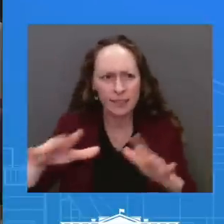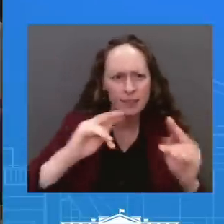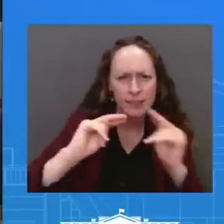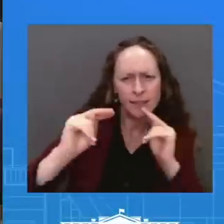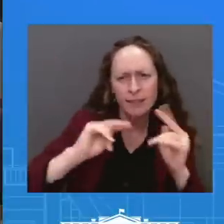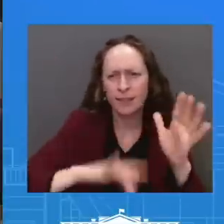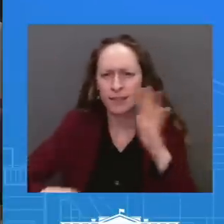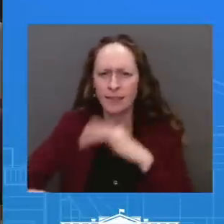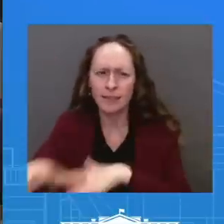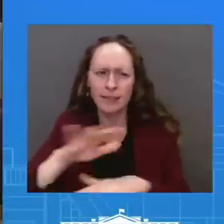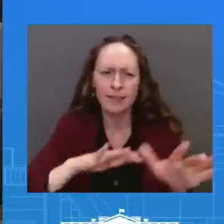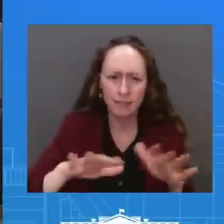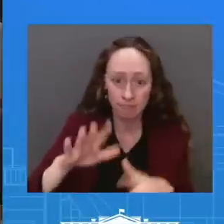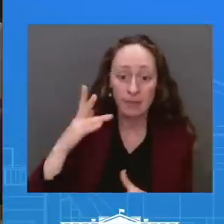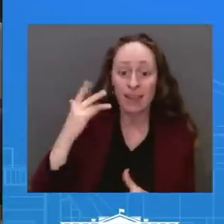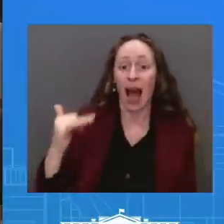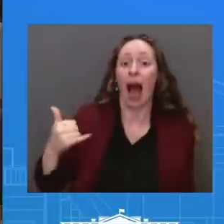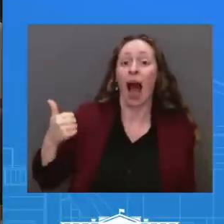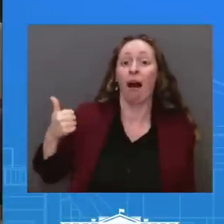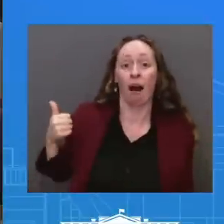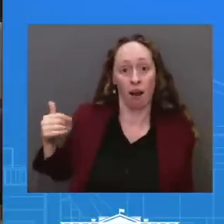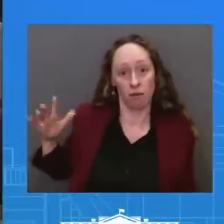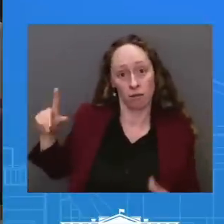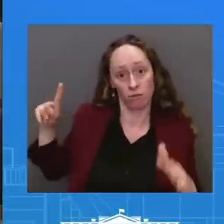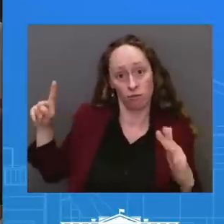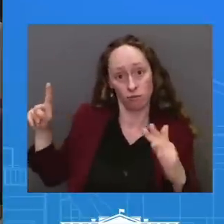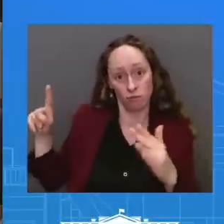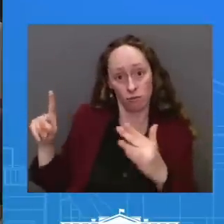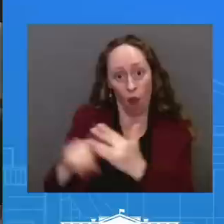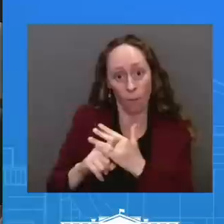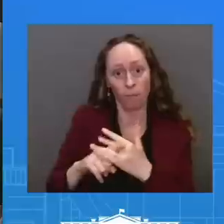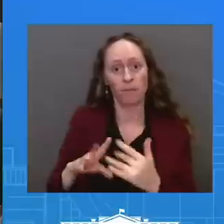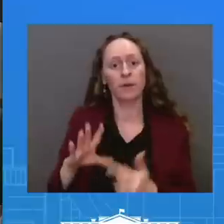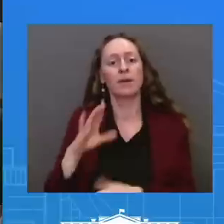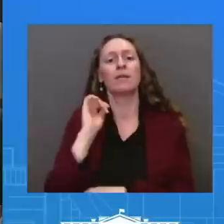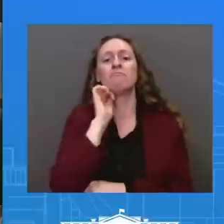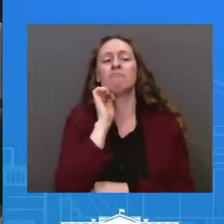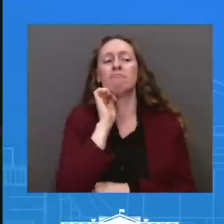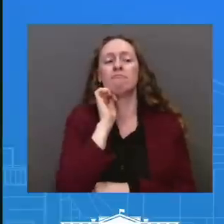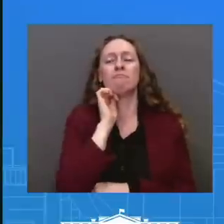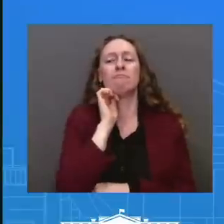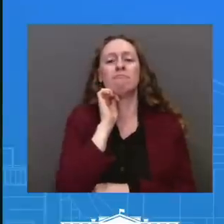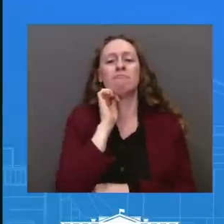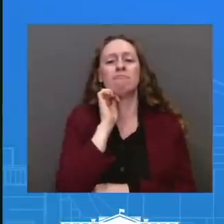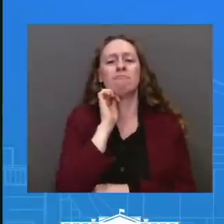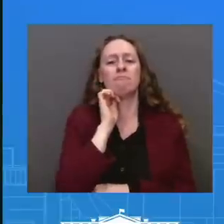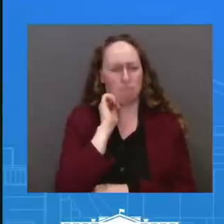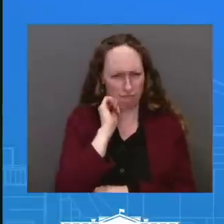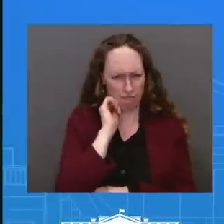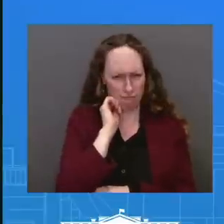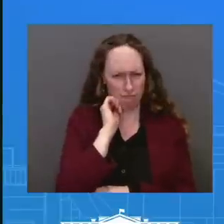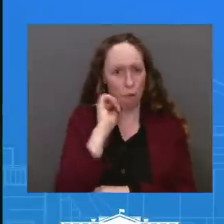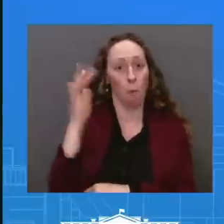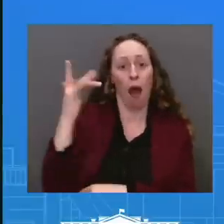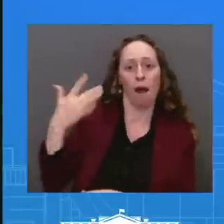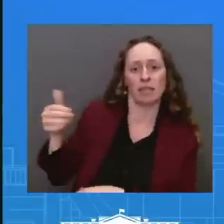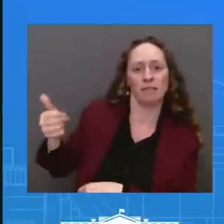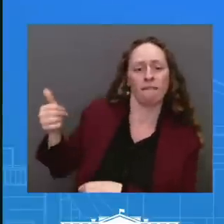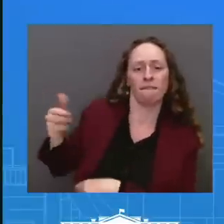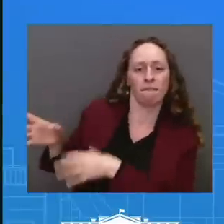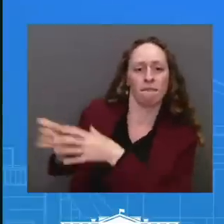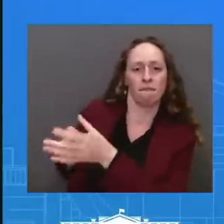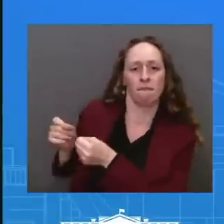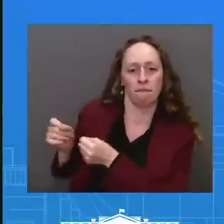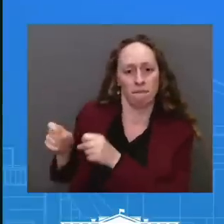not an arbiter between the two sides. He's choosing a side by standing with the union. But we have said over and over again that this is a president